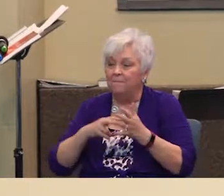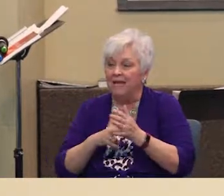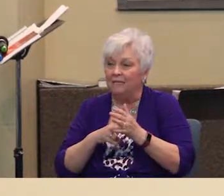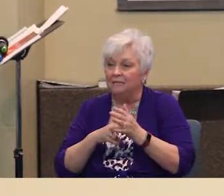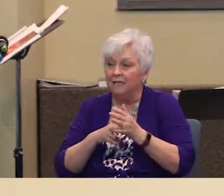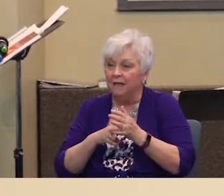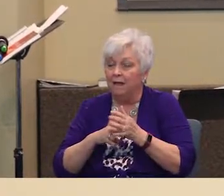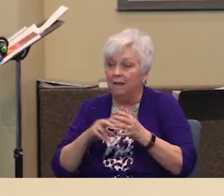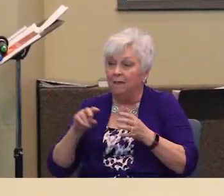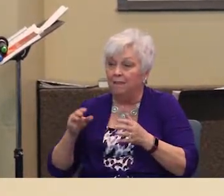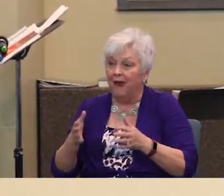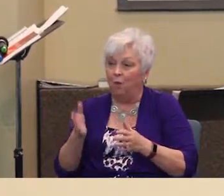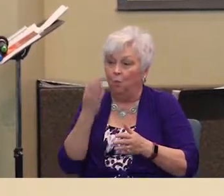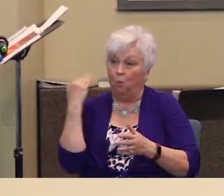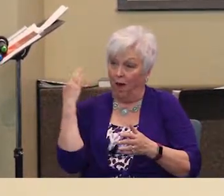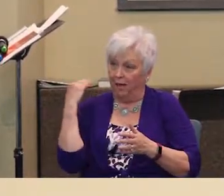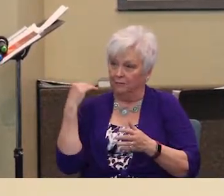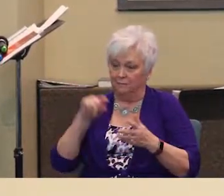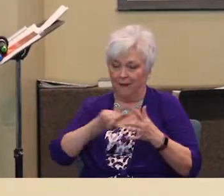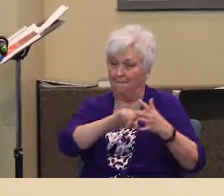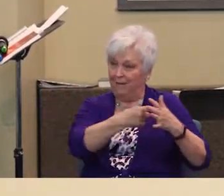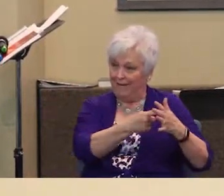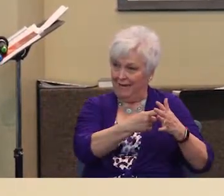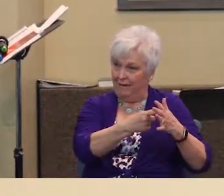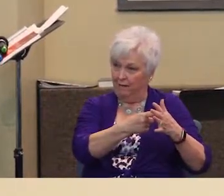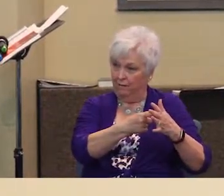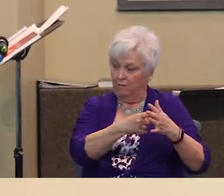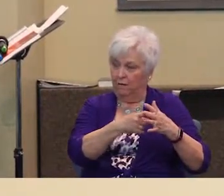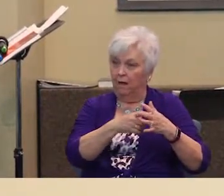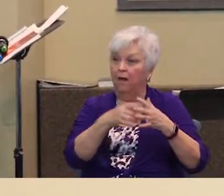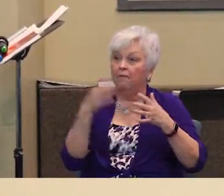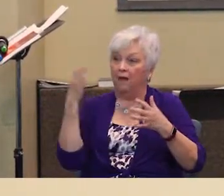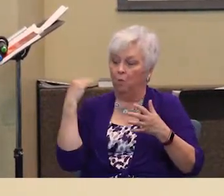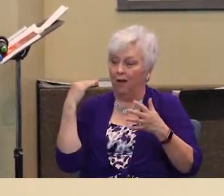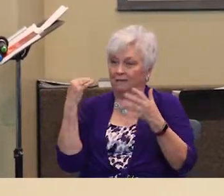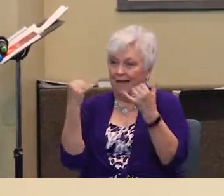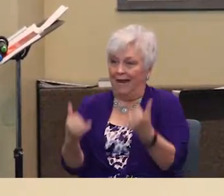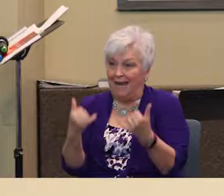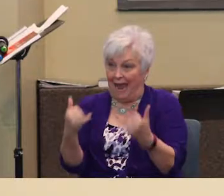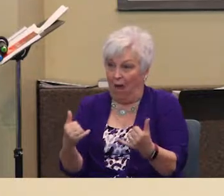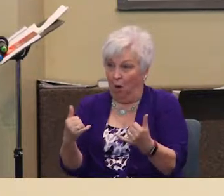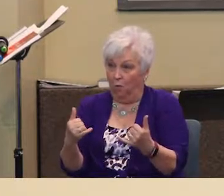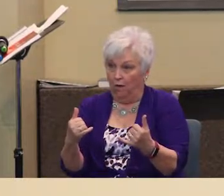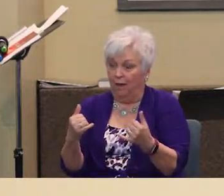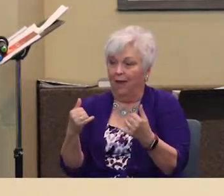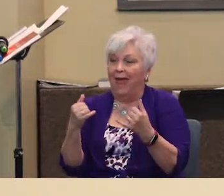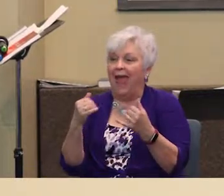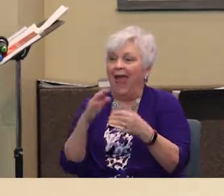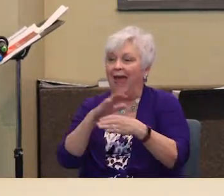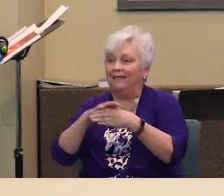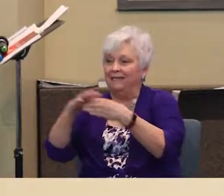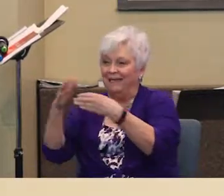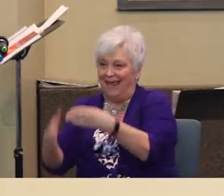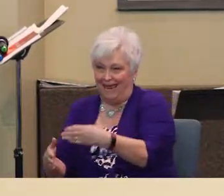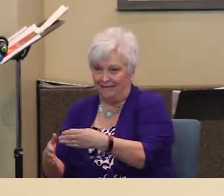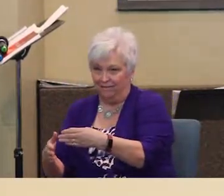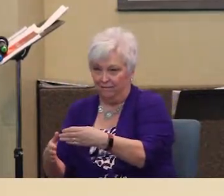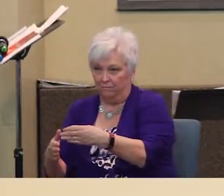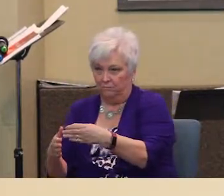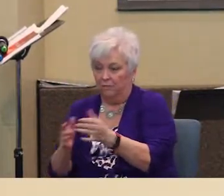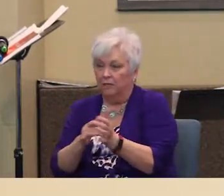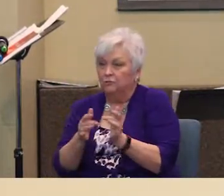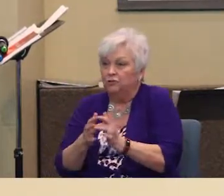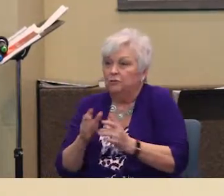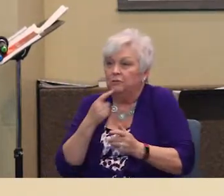beginning, there is a present, and there is an end. It wasn't, Jesus didn't say, I am